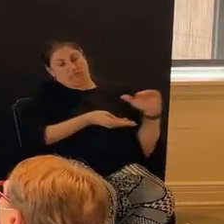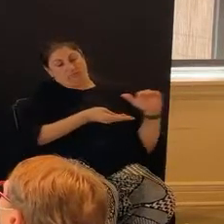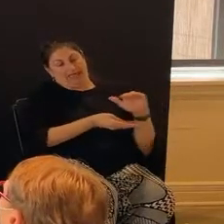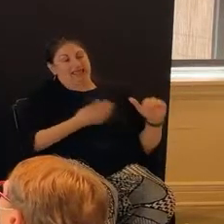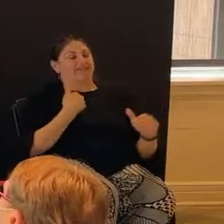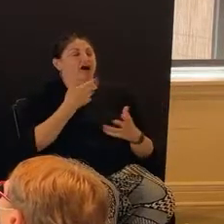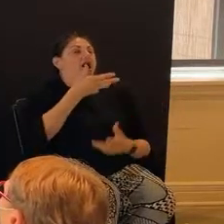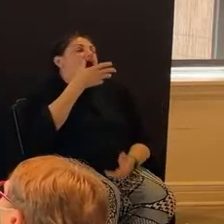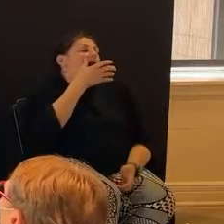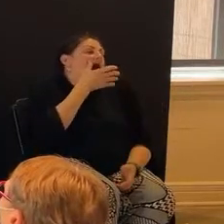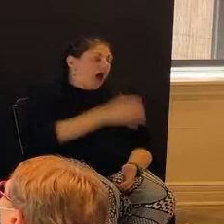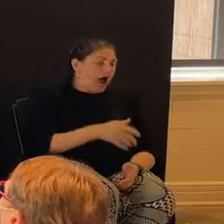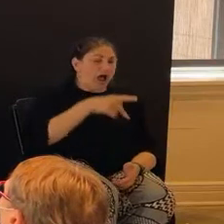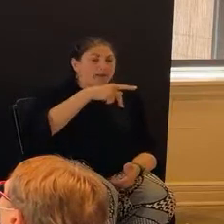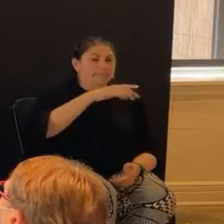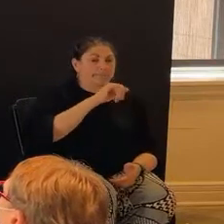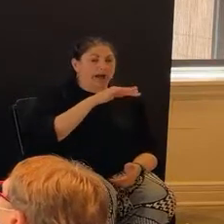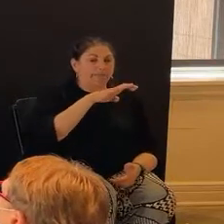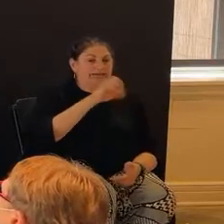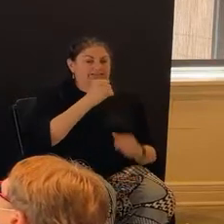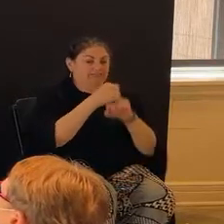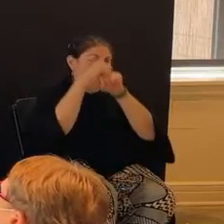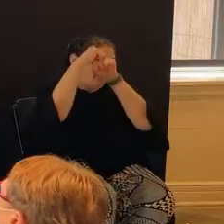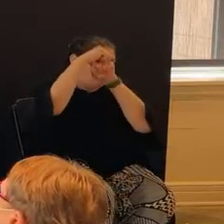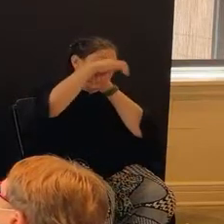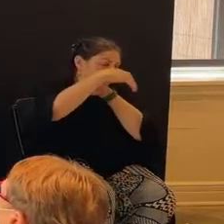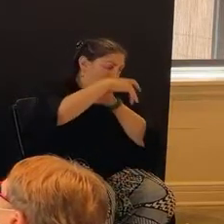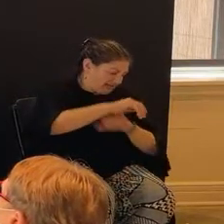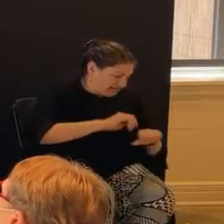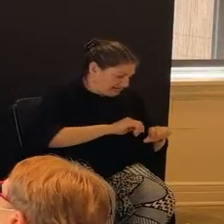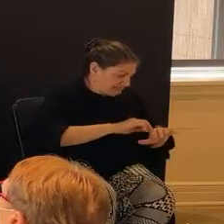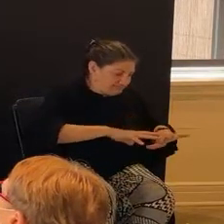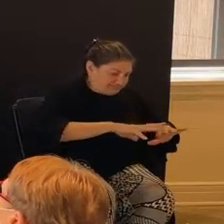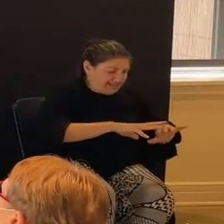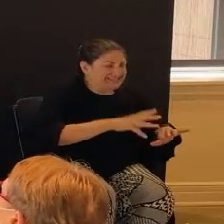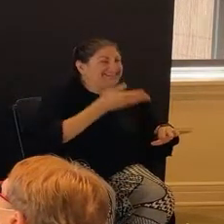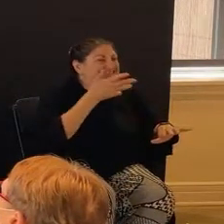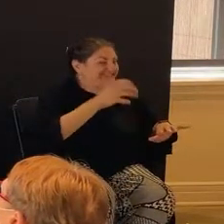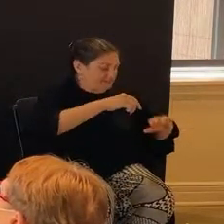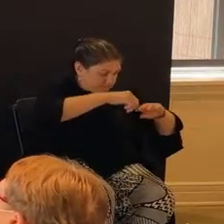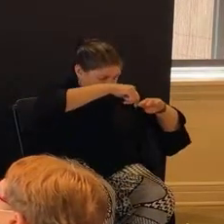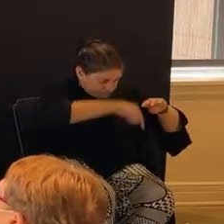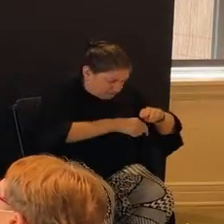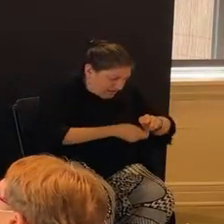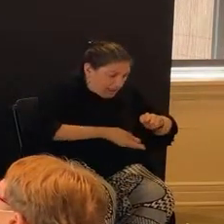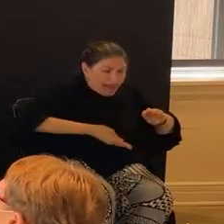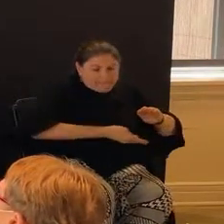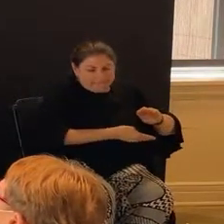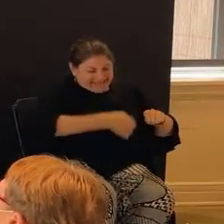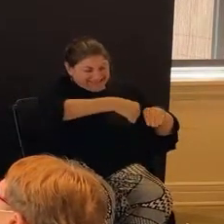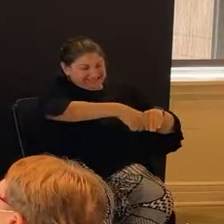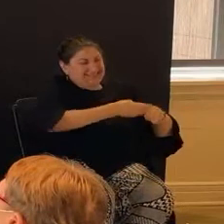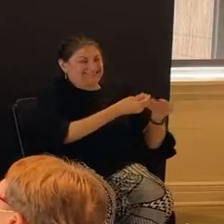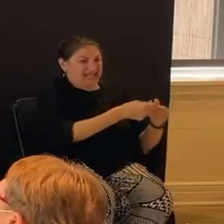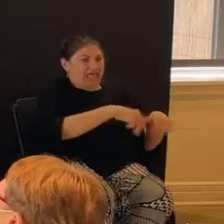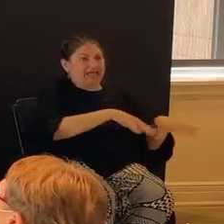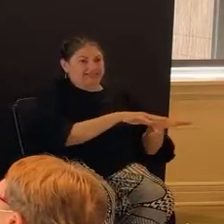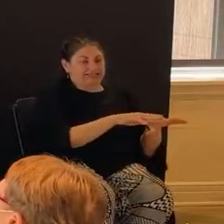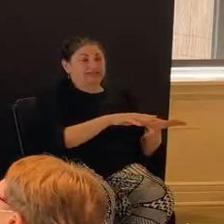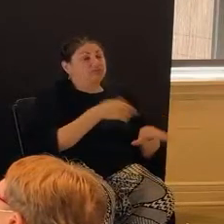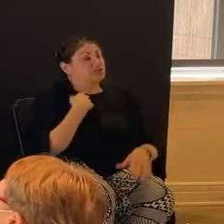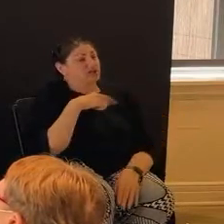these pyroclastic flows started, which was pumice kind of boiling out of the exposed crater and burying the land in front of the mountain under